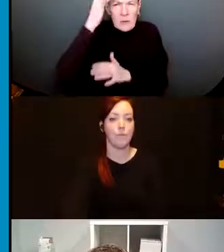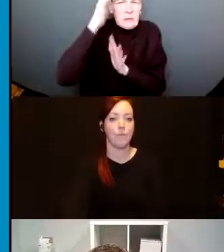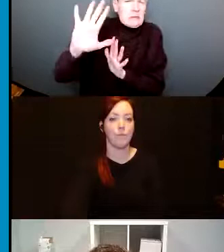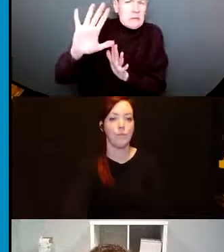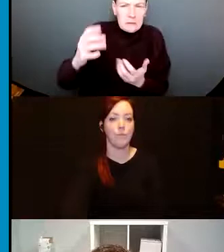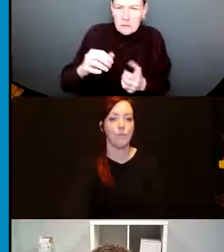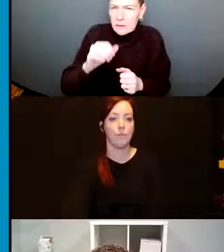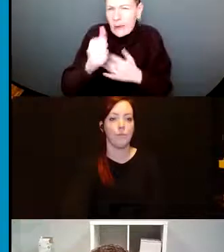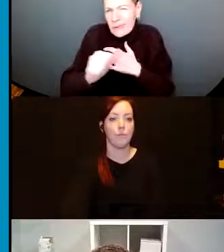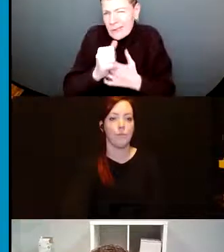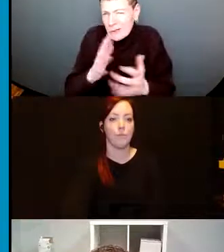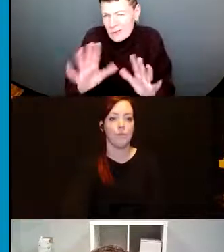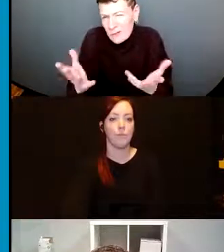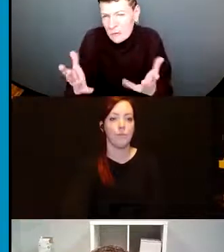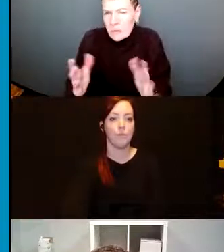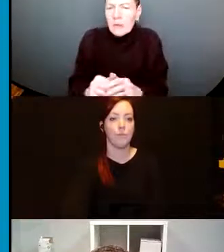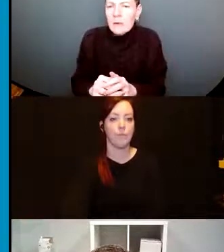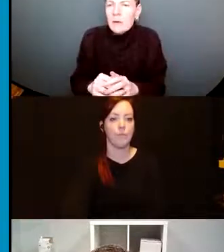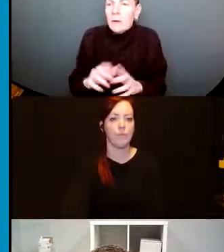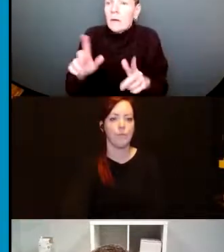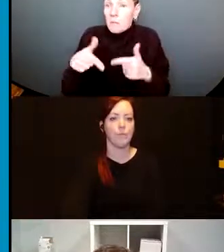of dangerous levels of noise.